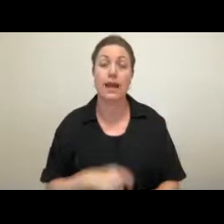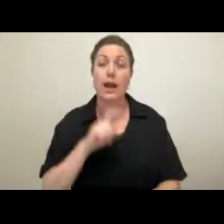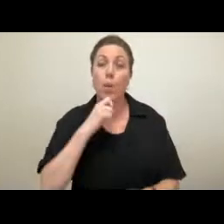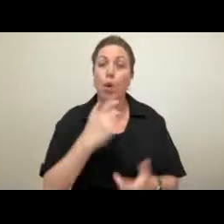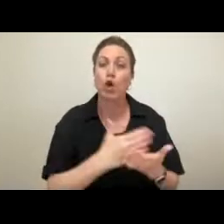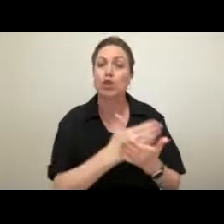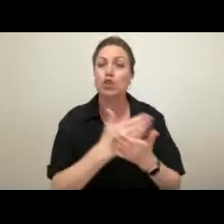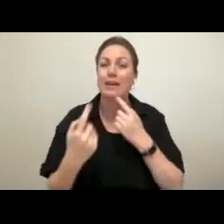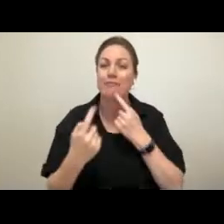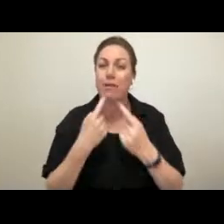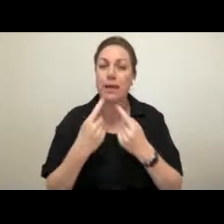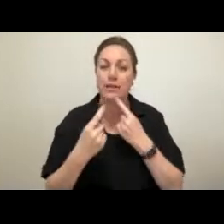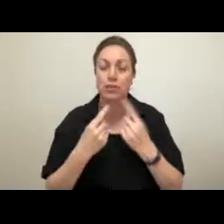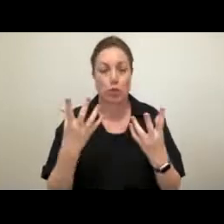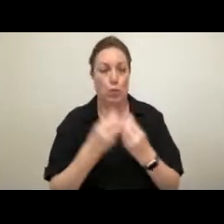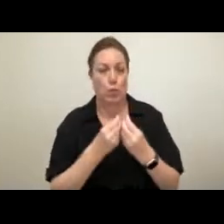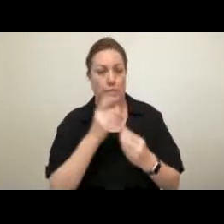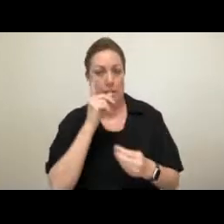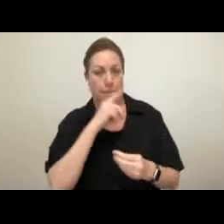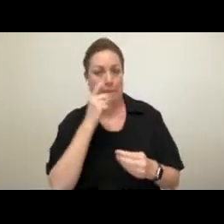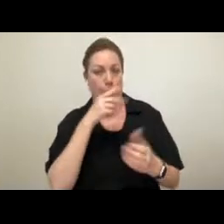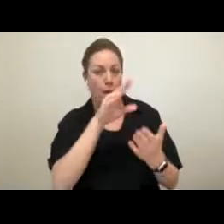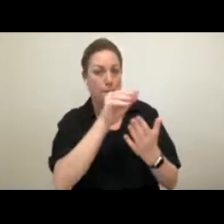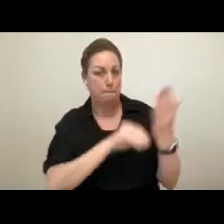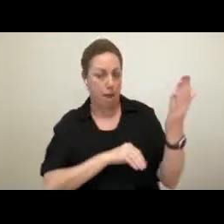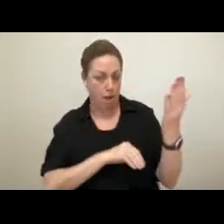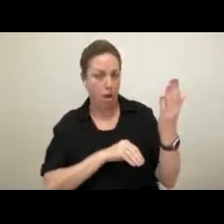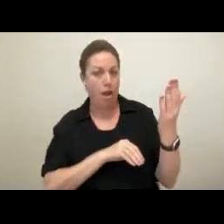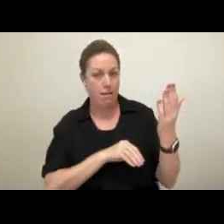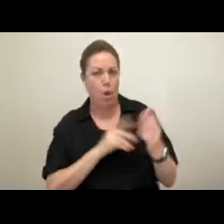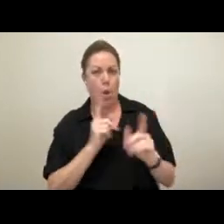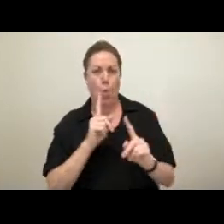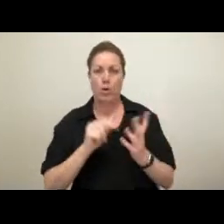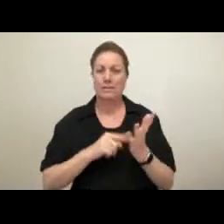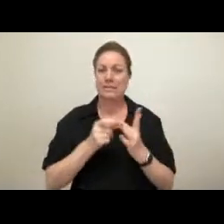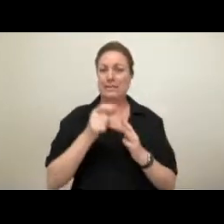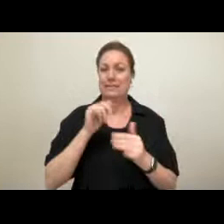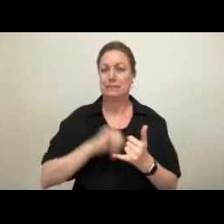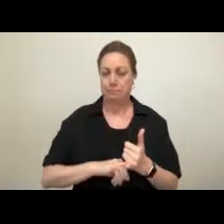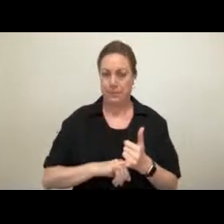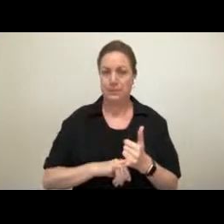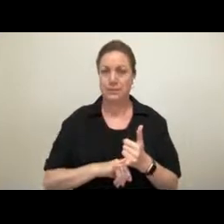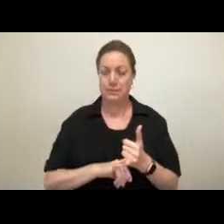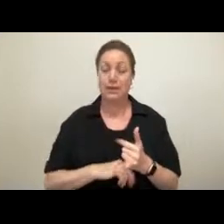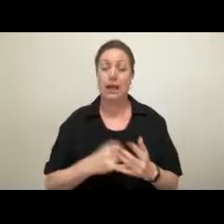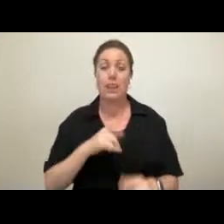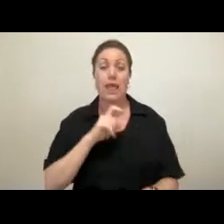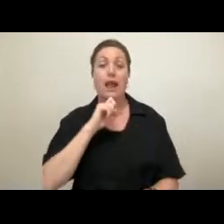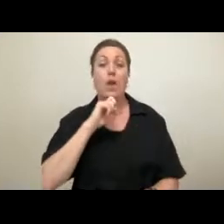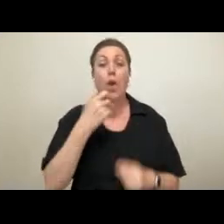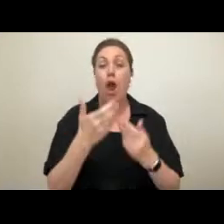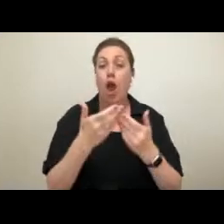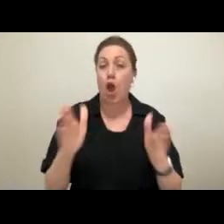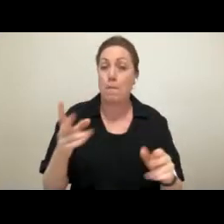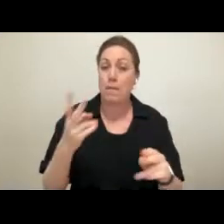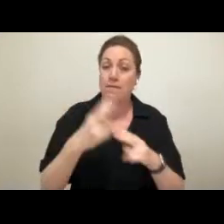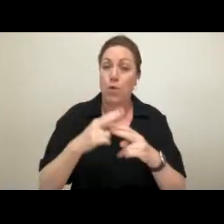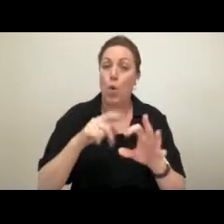applicants about tips for this process. And then the floor will open up for the Q&A with Elizabeth